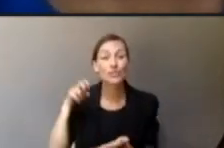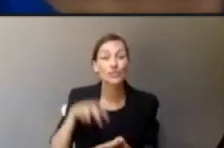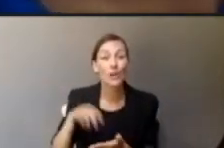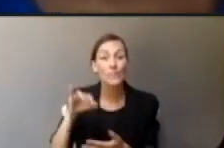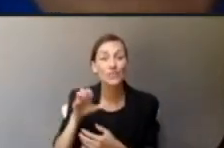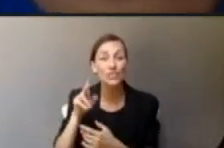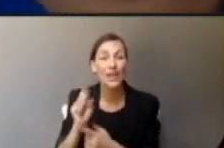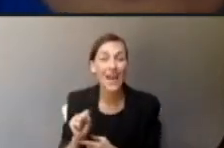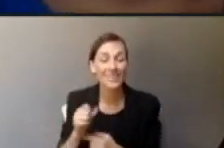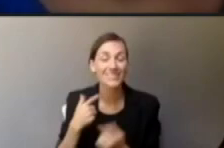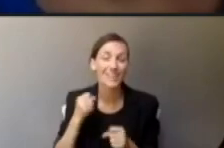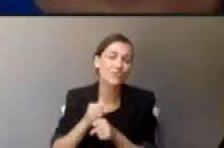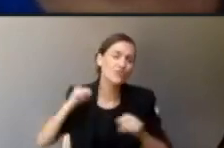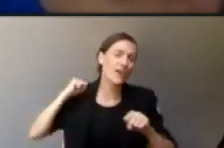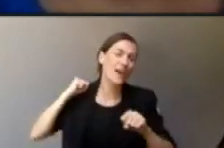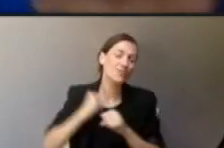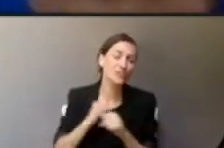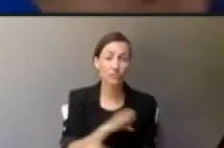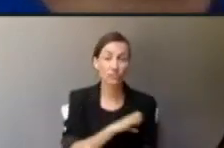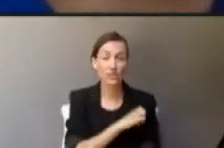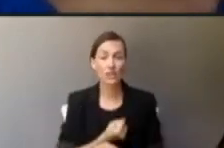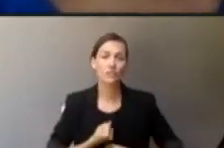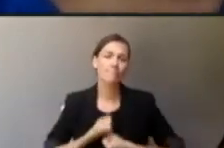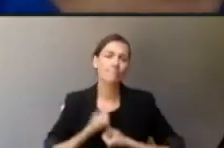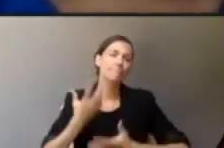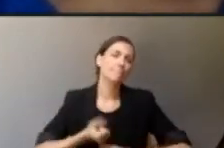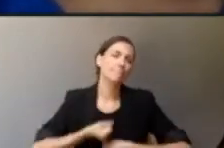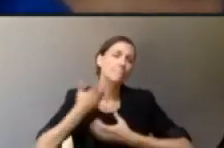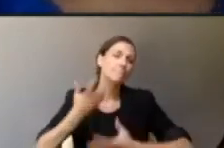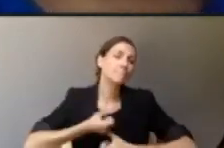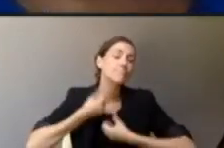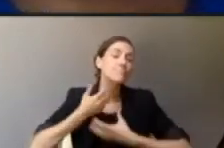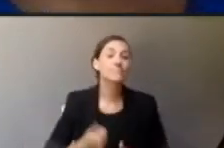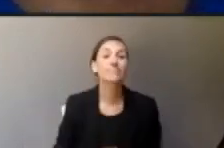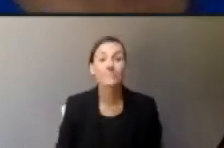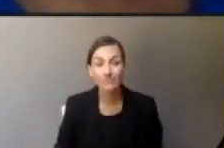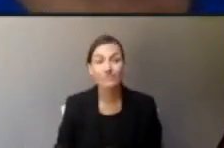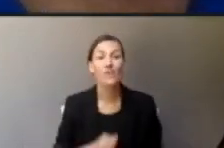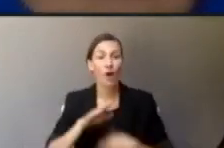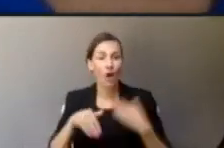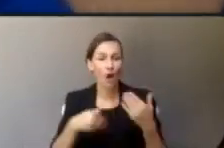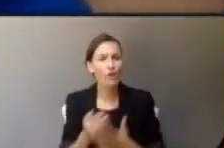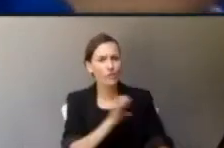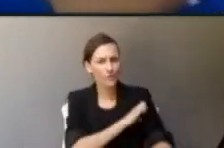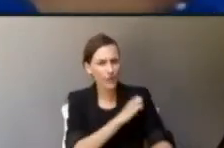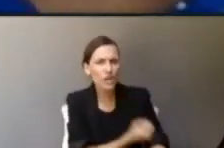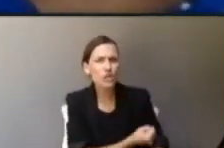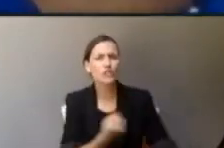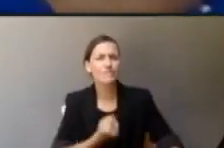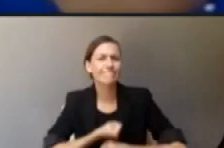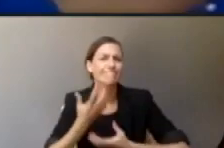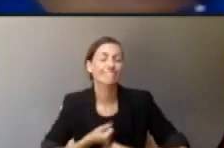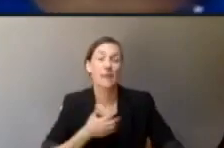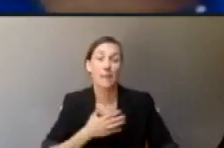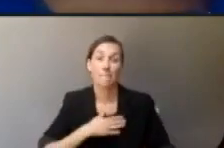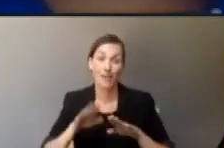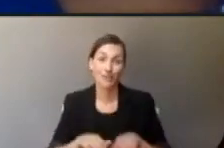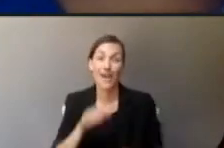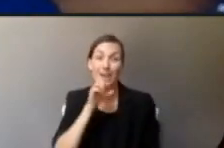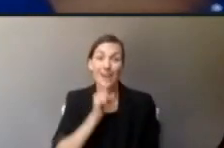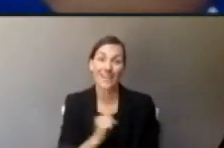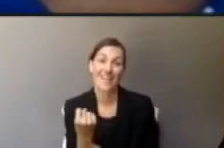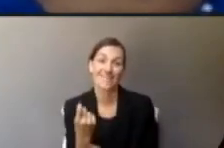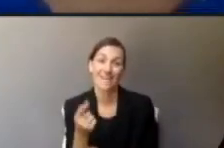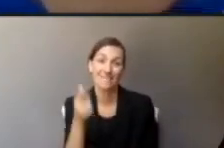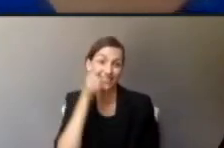they can get their energy out, is what I called it for my kids when they were little. Get your energy out. Well, my 11-year-old still gets her energy